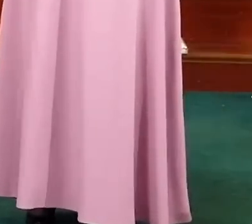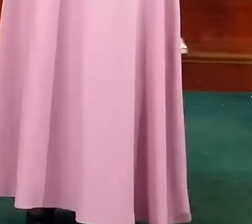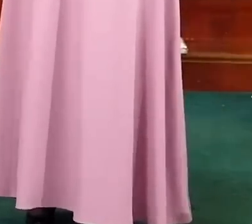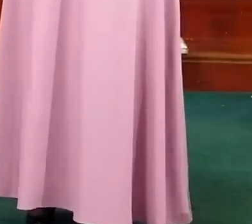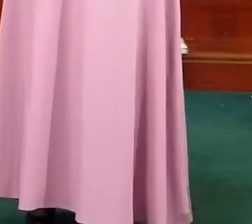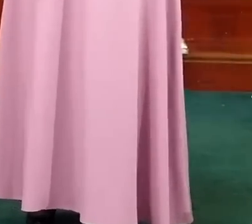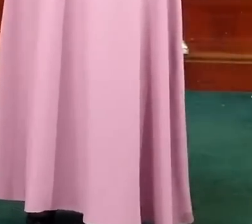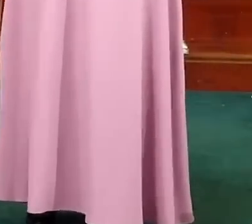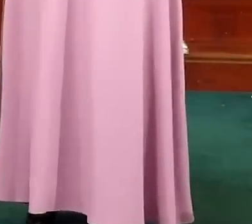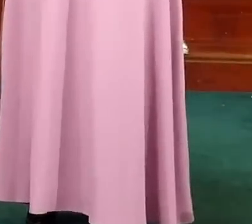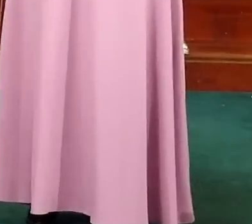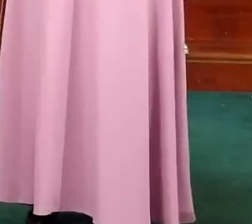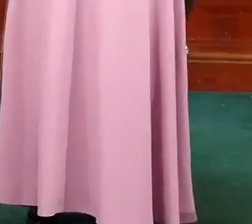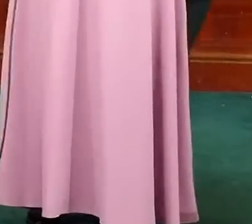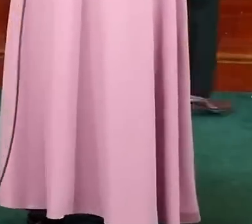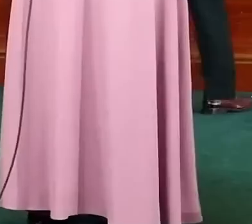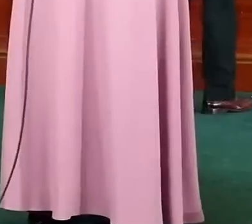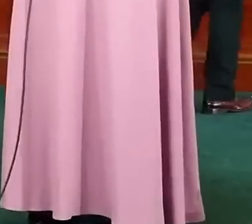Oh, we are